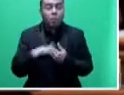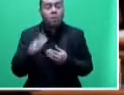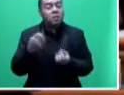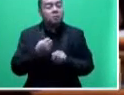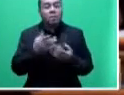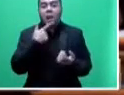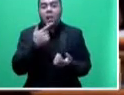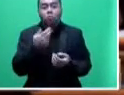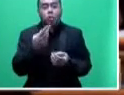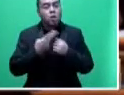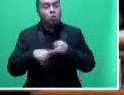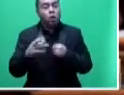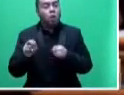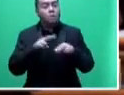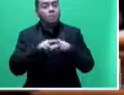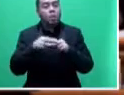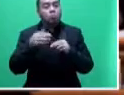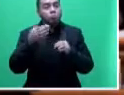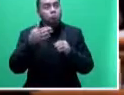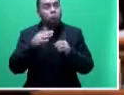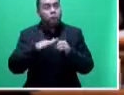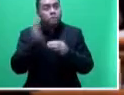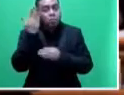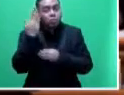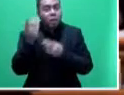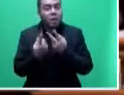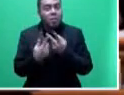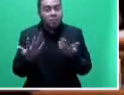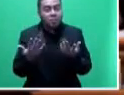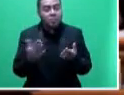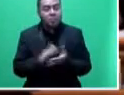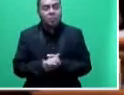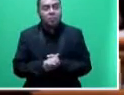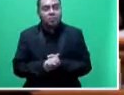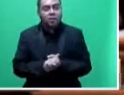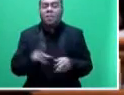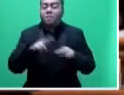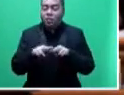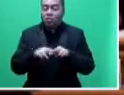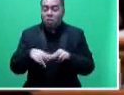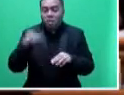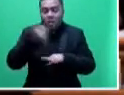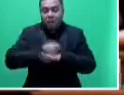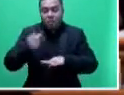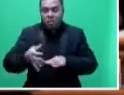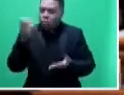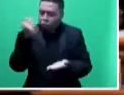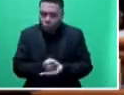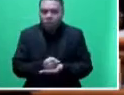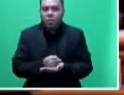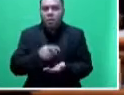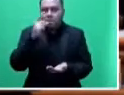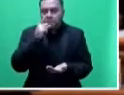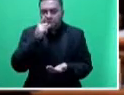social media, the Fijian government was the biggest source of news for Fijians during COVID-19. The Fijian government Facebook page ensured that Fijians got the